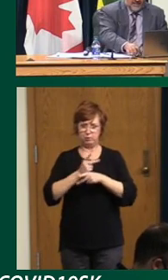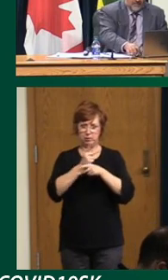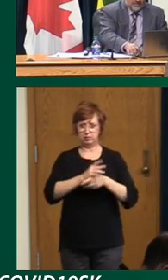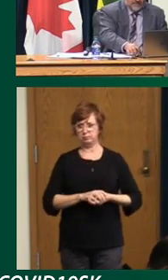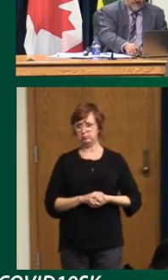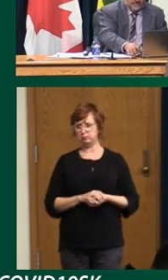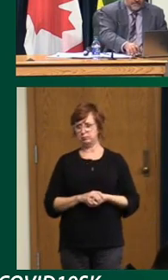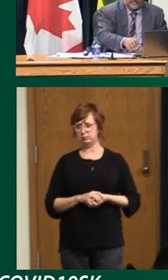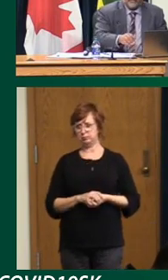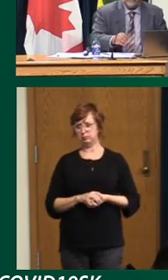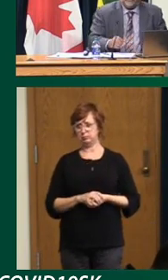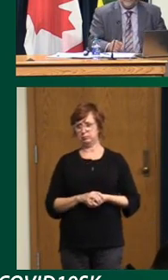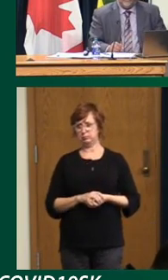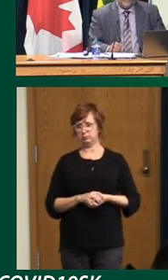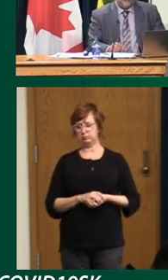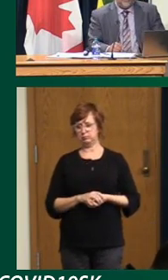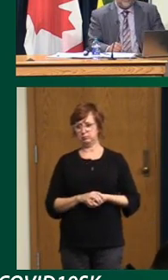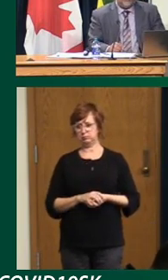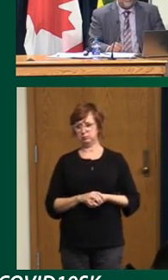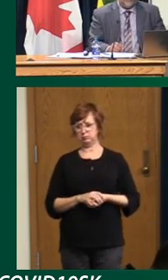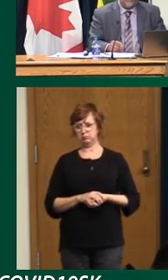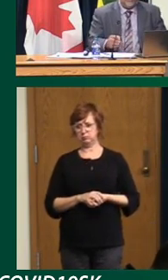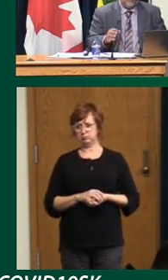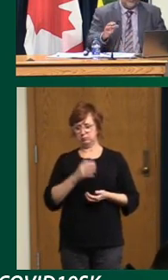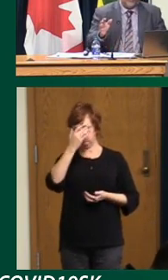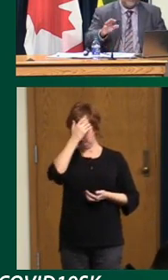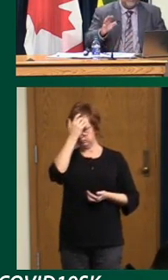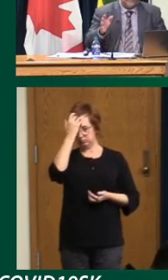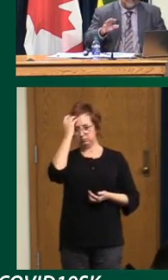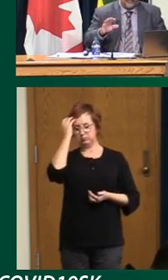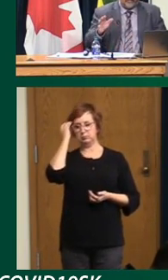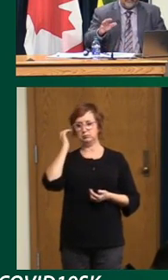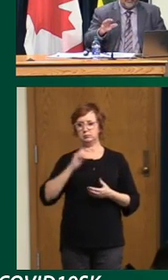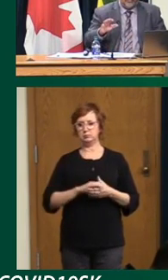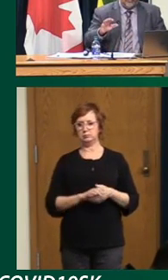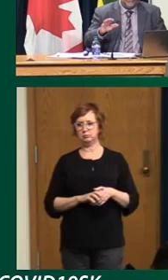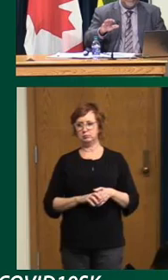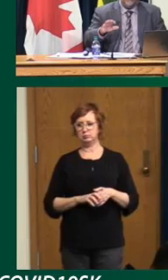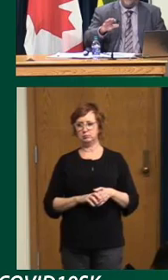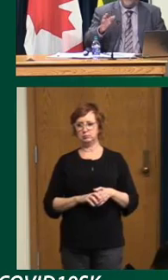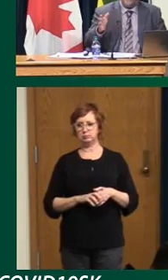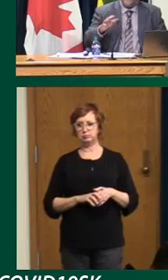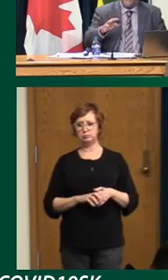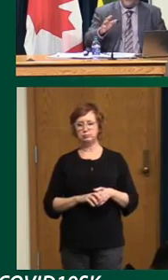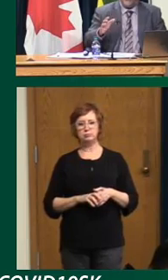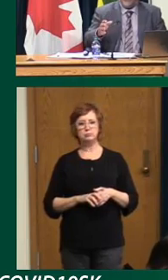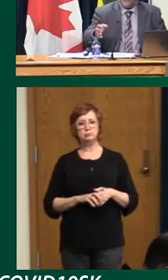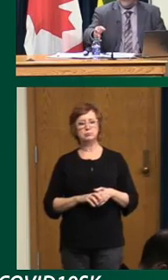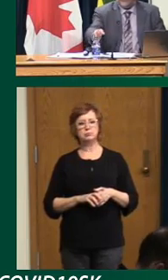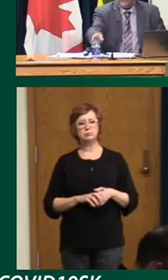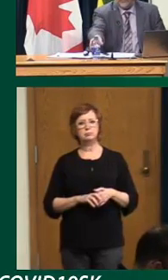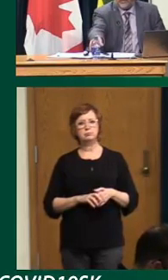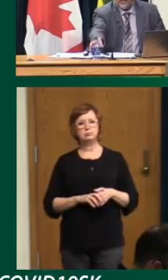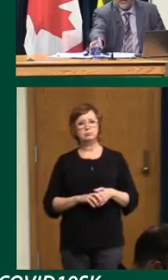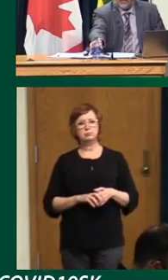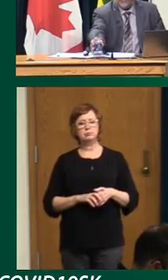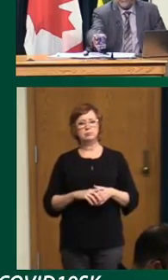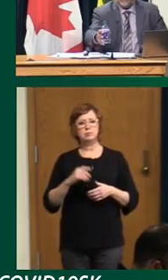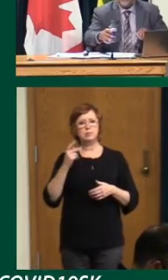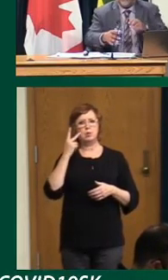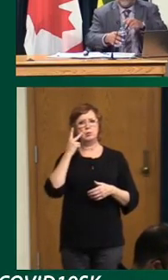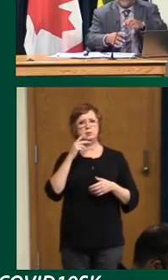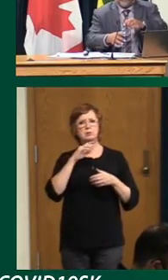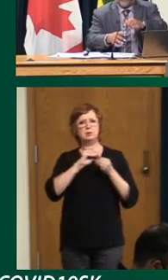Our testing numbers have kept up, and obviously you can see some day-to-day fluctuations due to weather